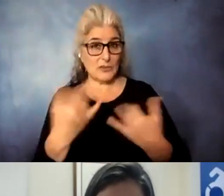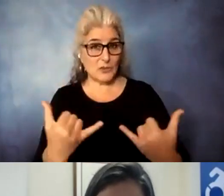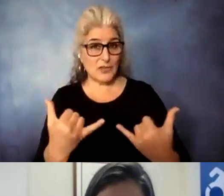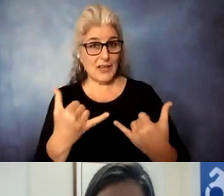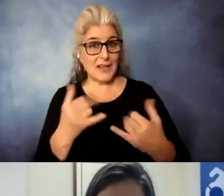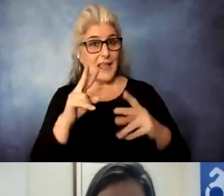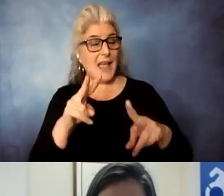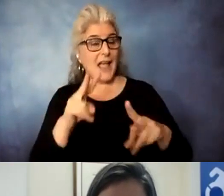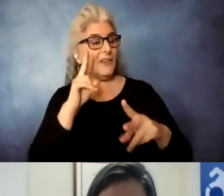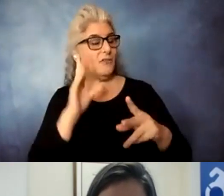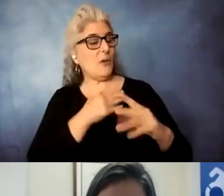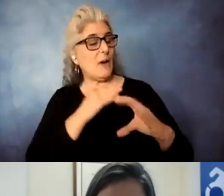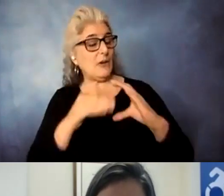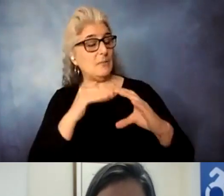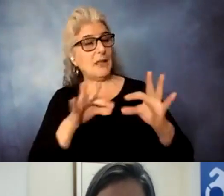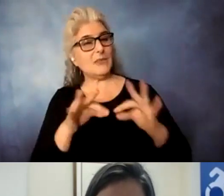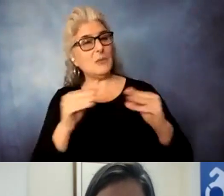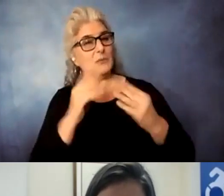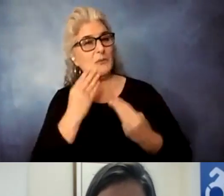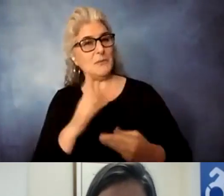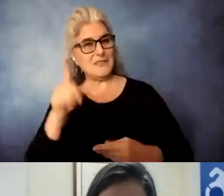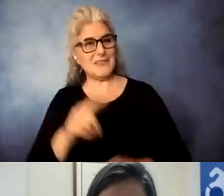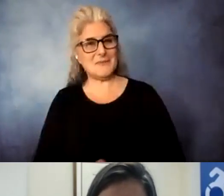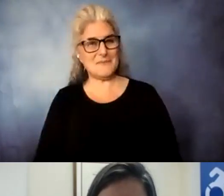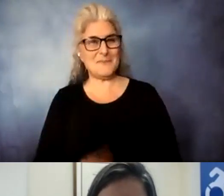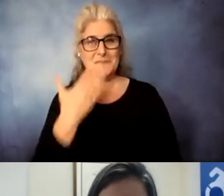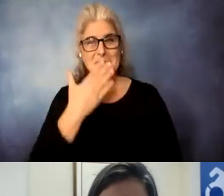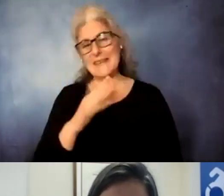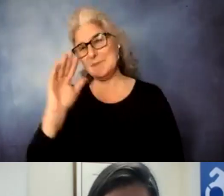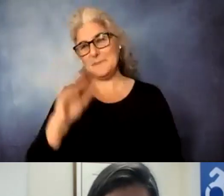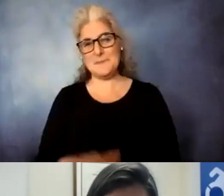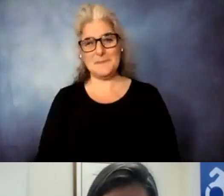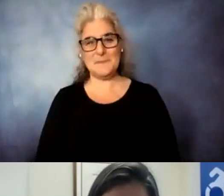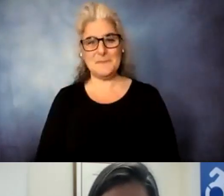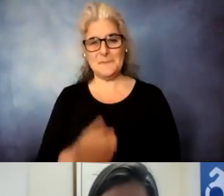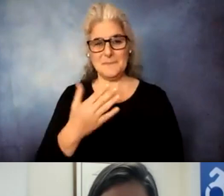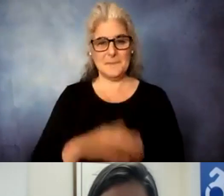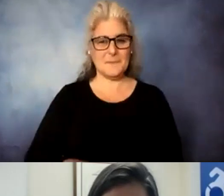for our follow-up email with more information. Thanks, folks. Thanks, Allie.